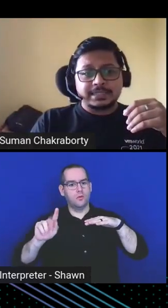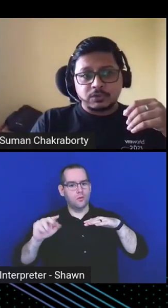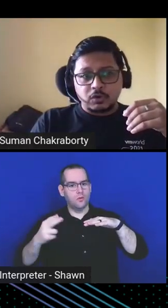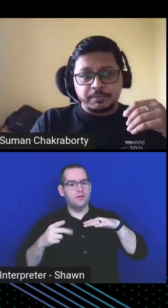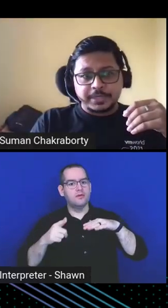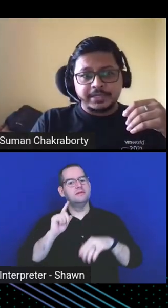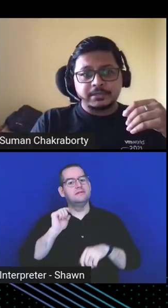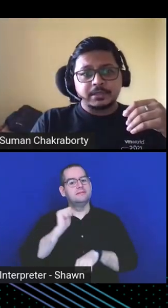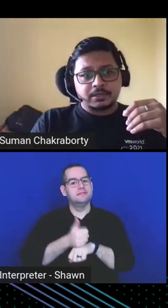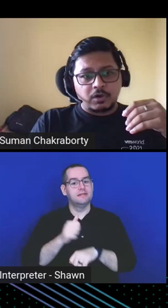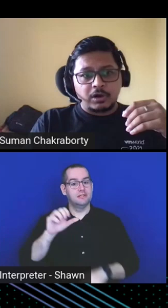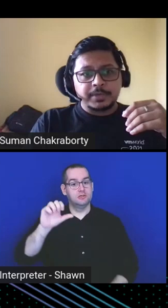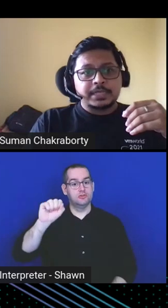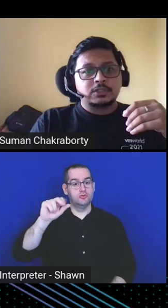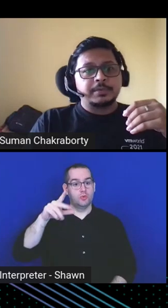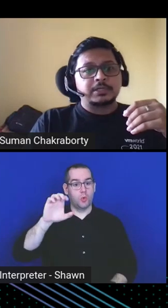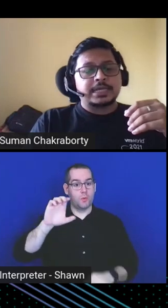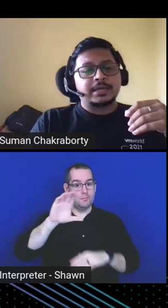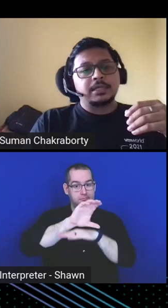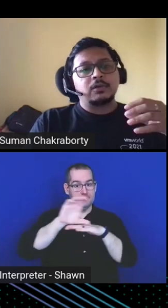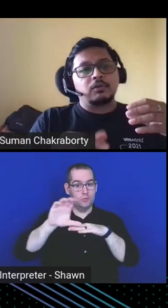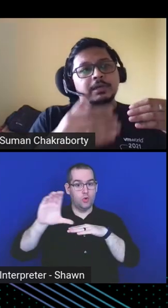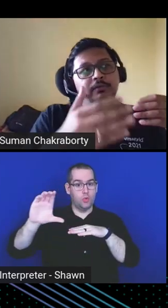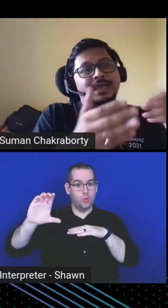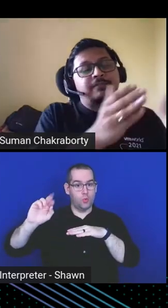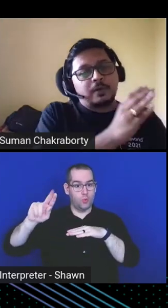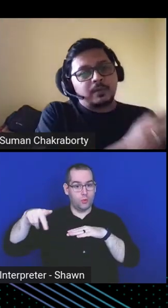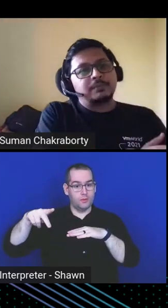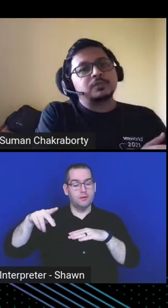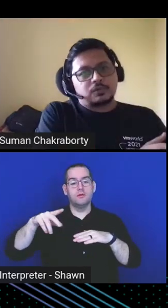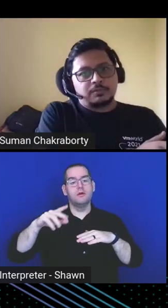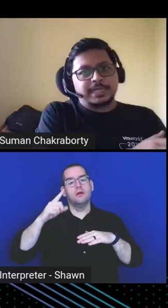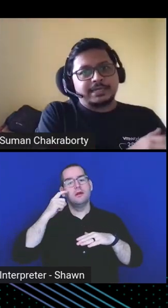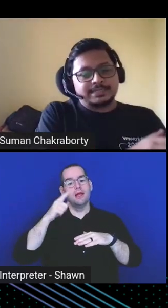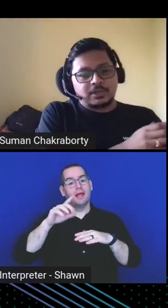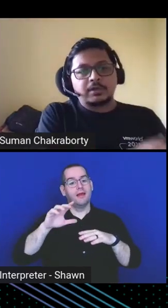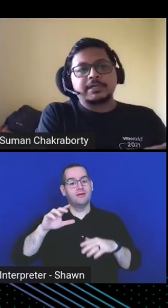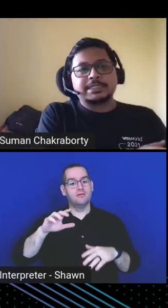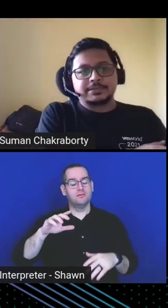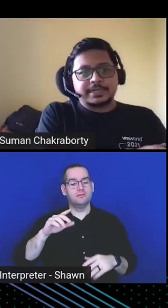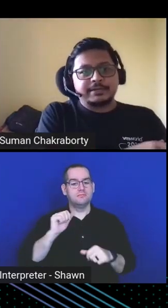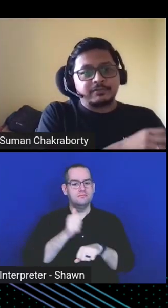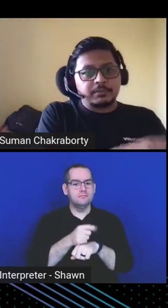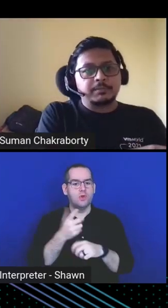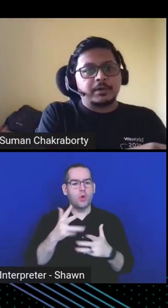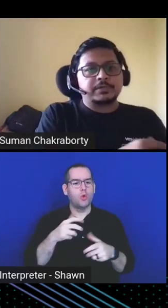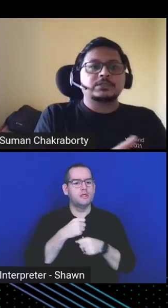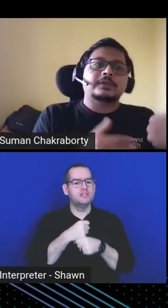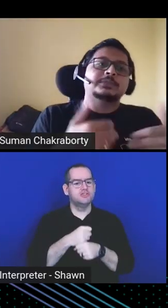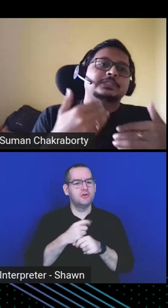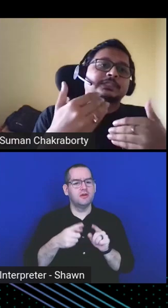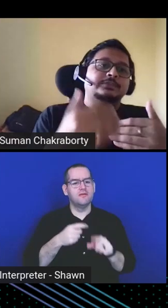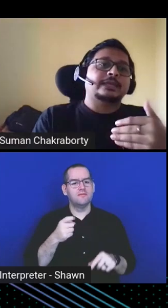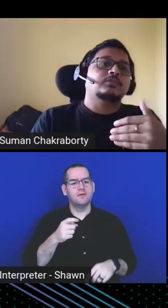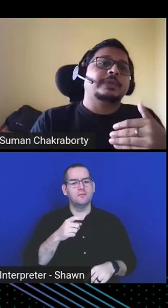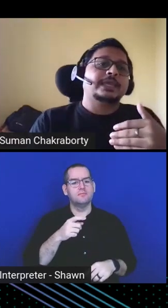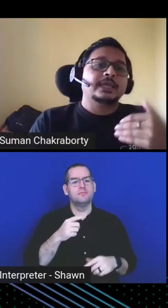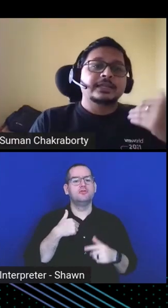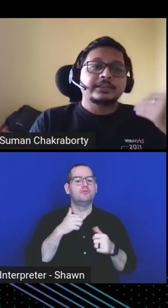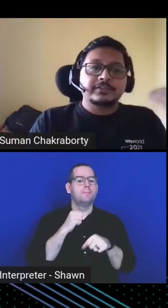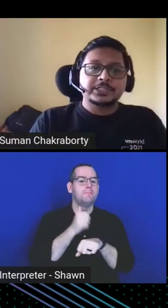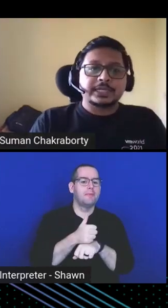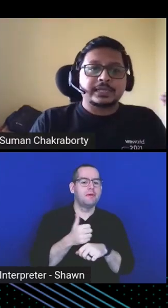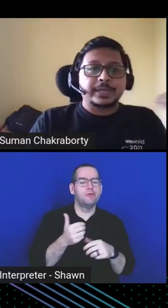define the scope here, corp. So because under the global, we have one more scope that is already generated from the boundary. So I'm just trying to